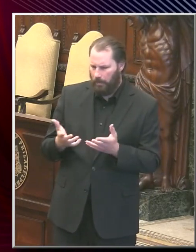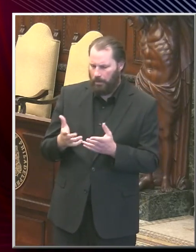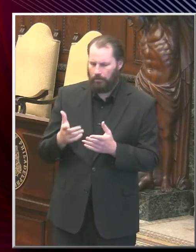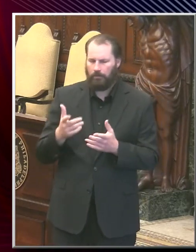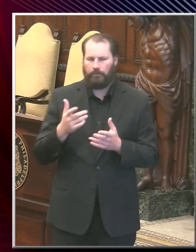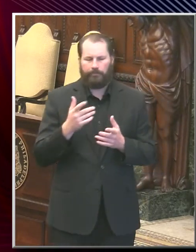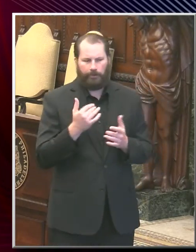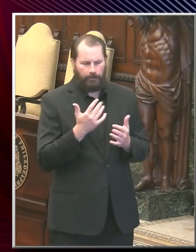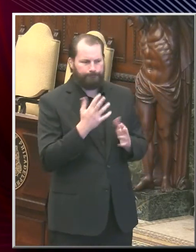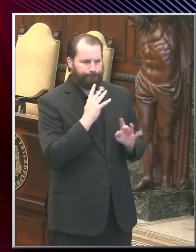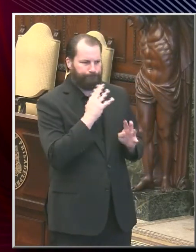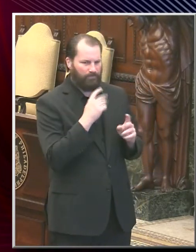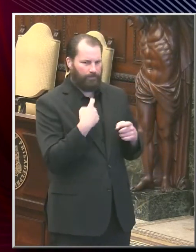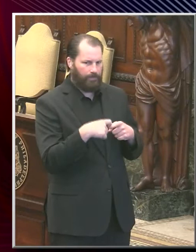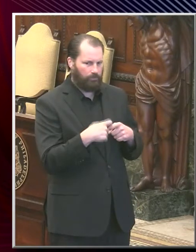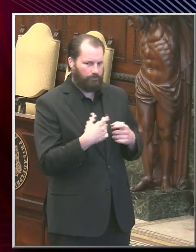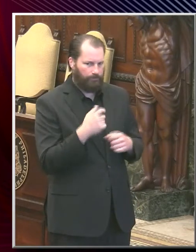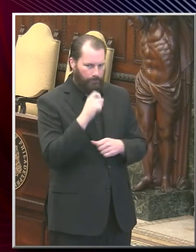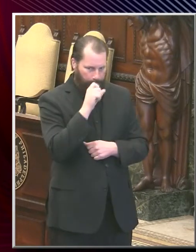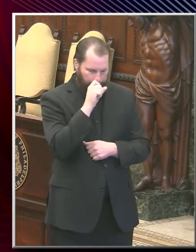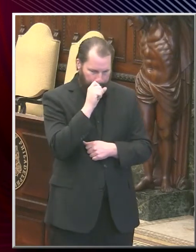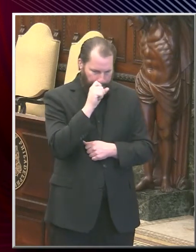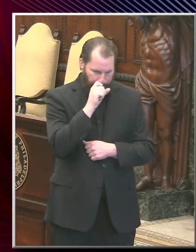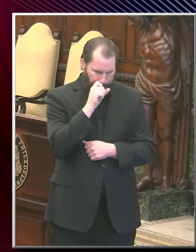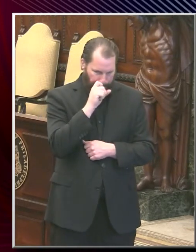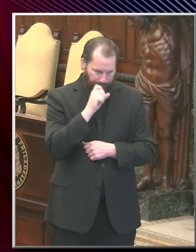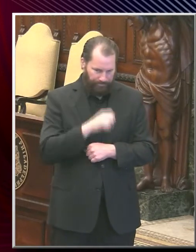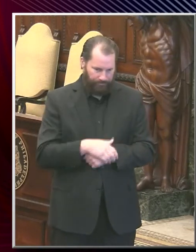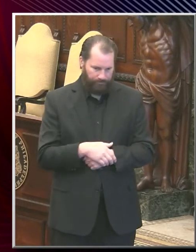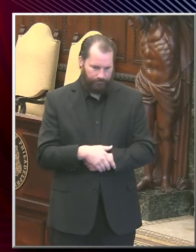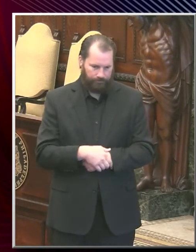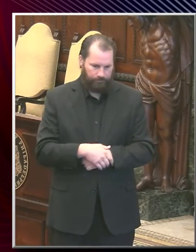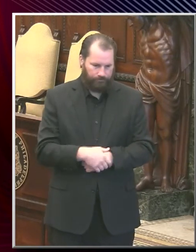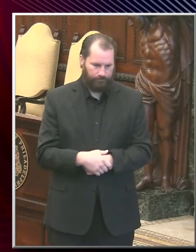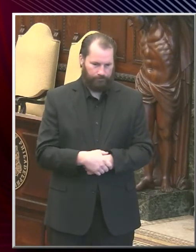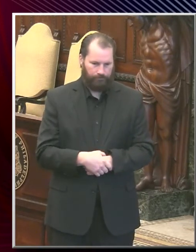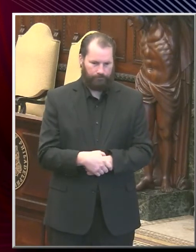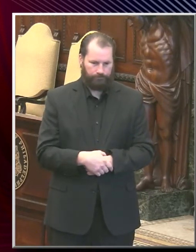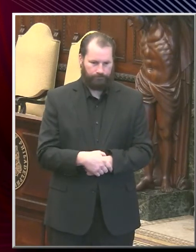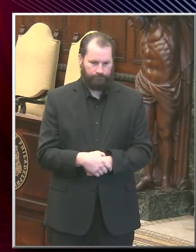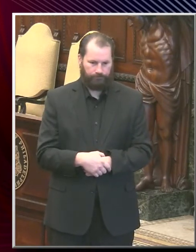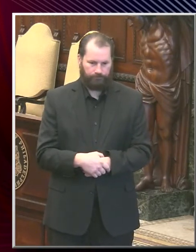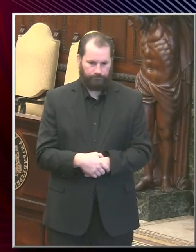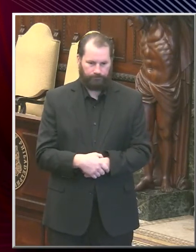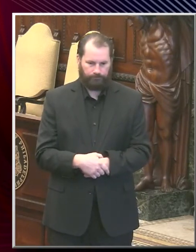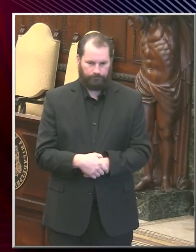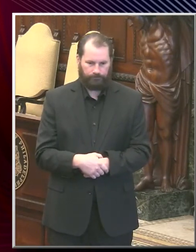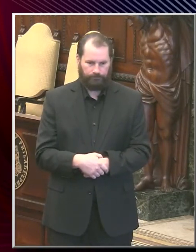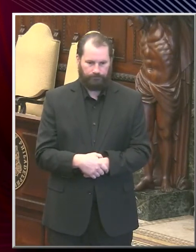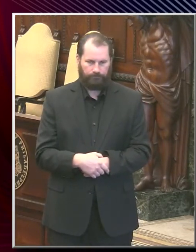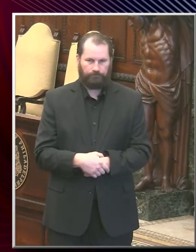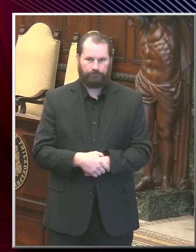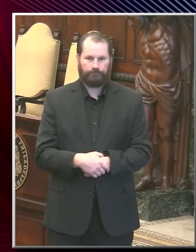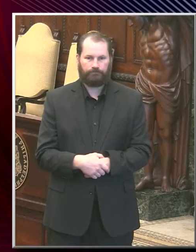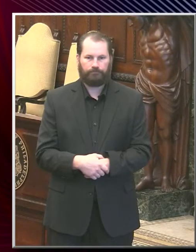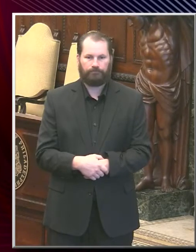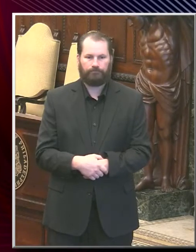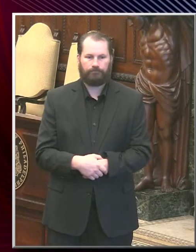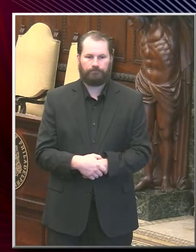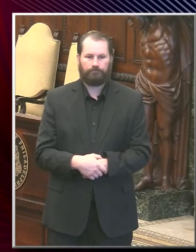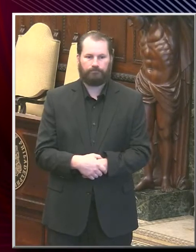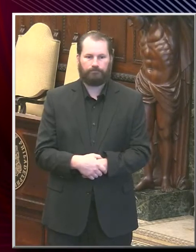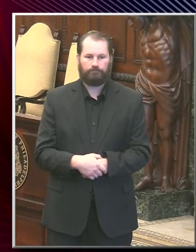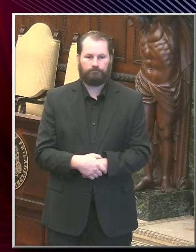Tengo entendido que hay como una especie de plan para ayudar a los negocios, a los pequeños negocios que resultaron afectados por las